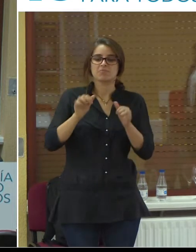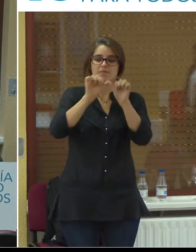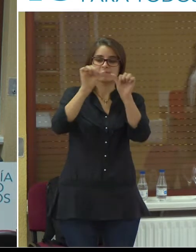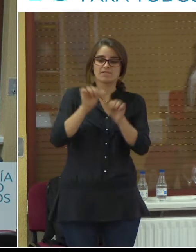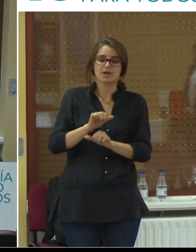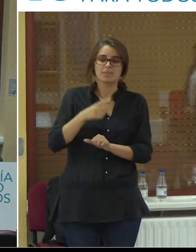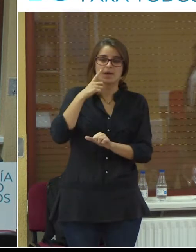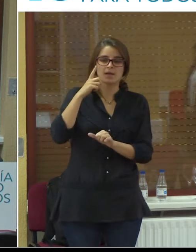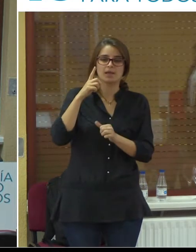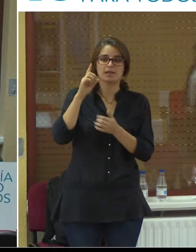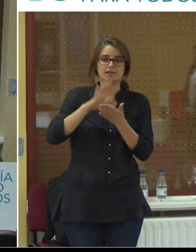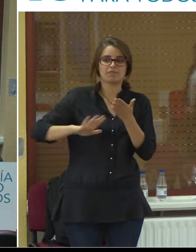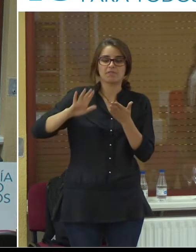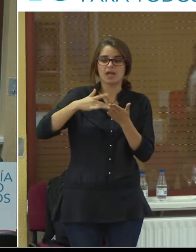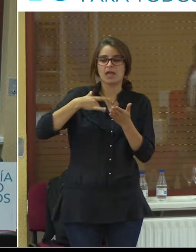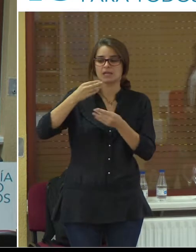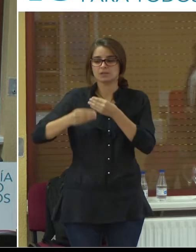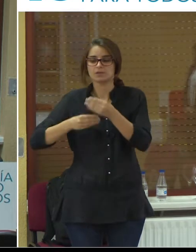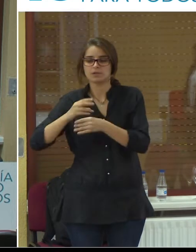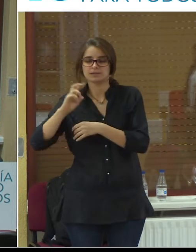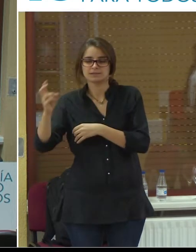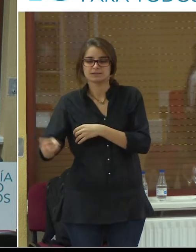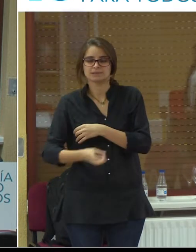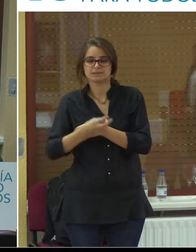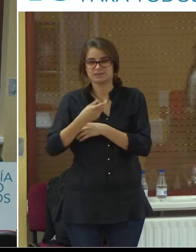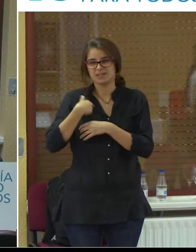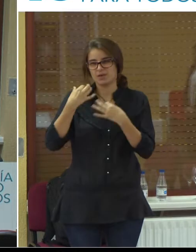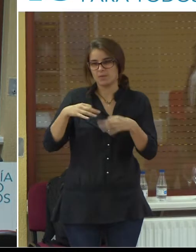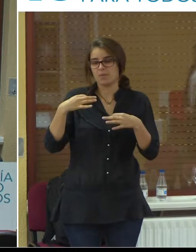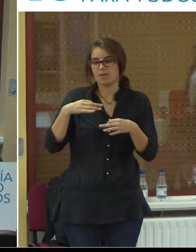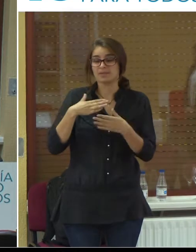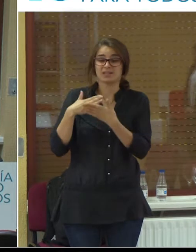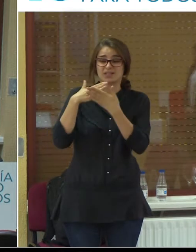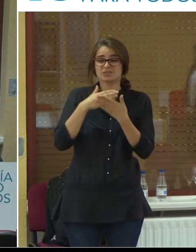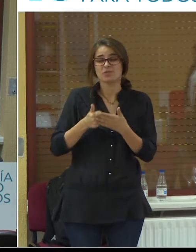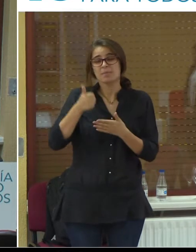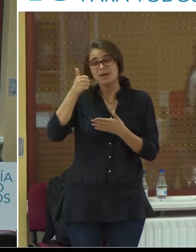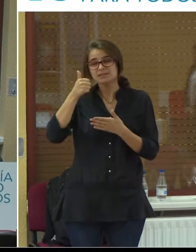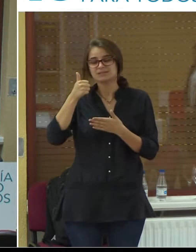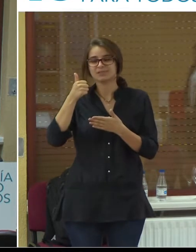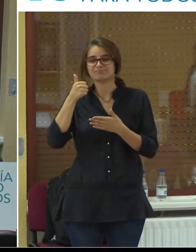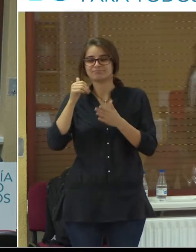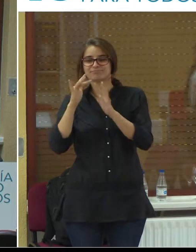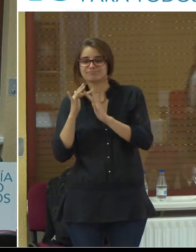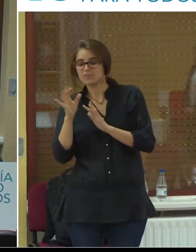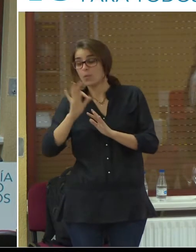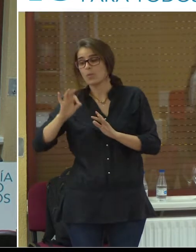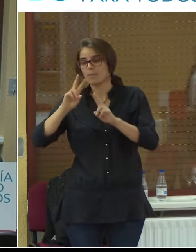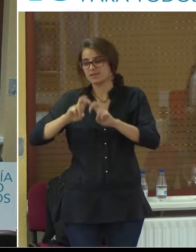assessments and to assess the interfaces and the usability?